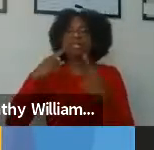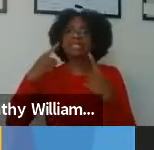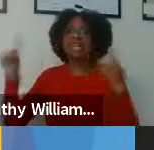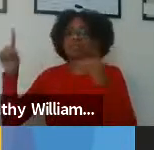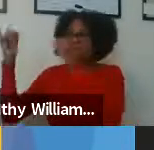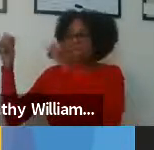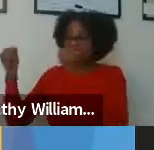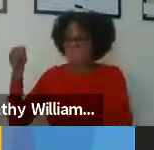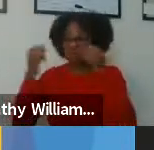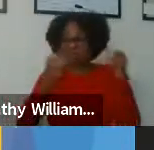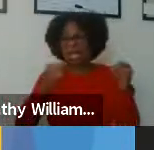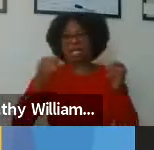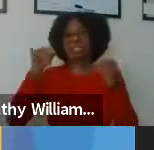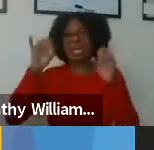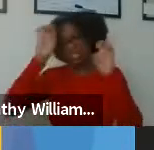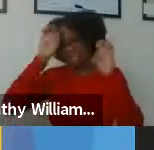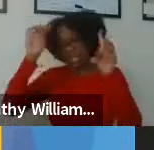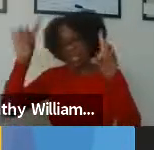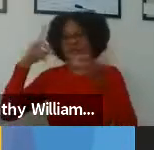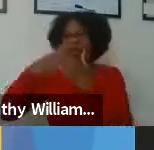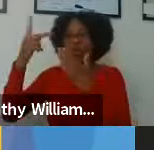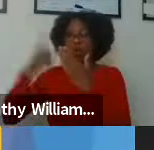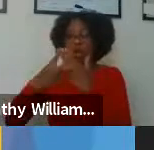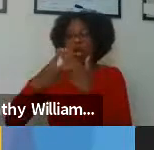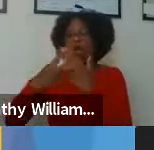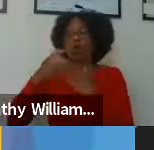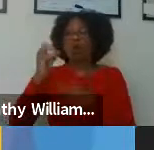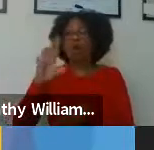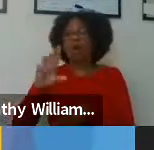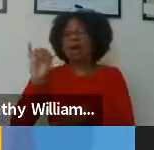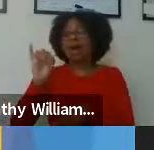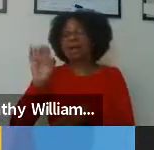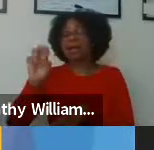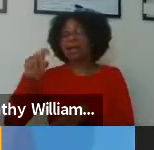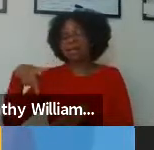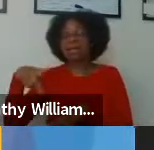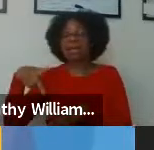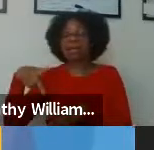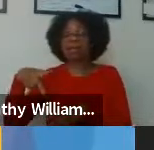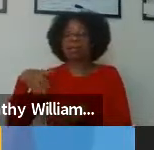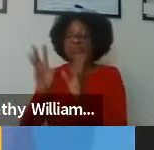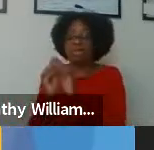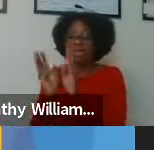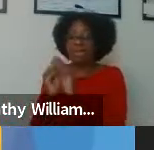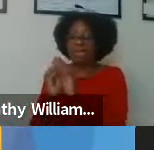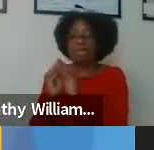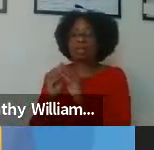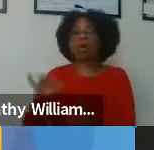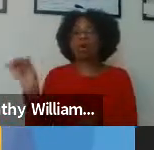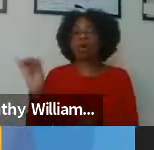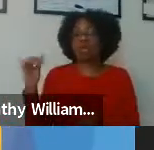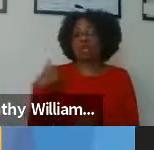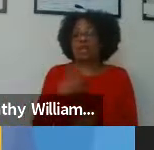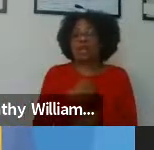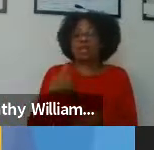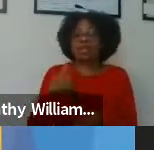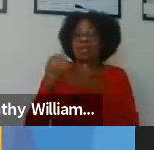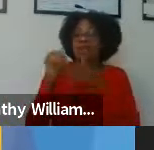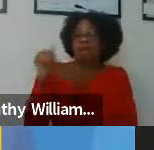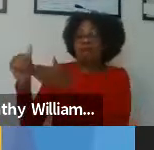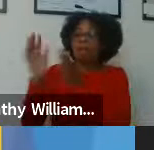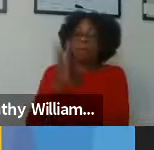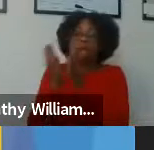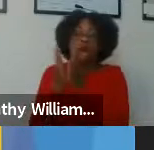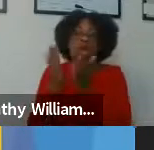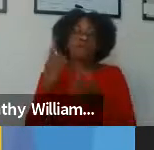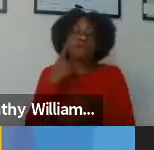education program, or IEP, meeting. dLCV has also created a guidebook for parents on special education,